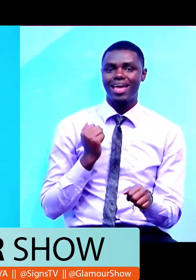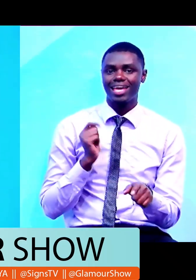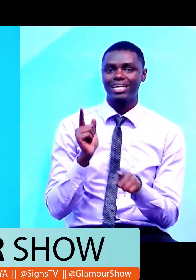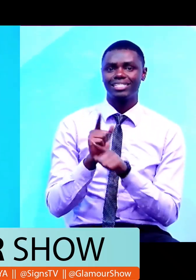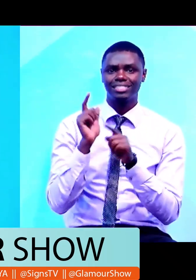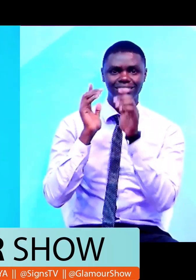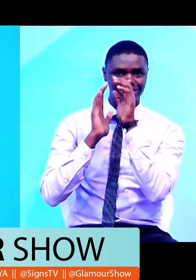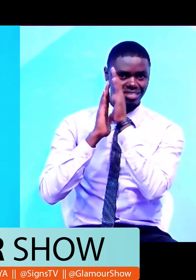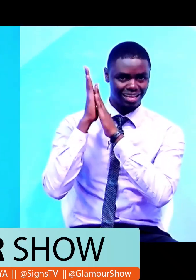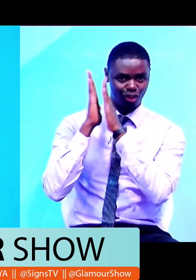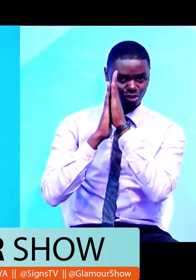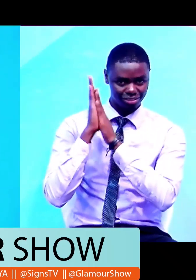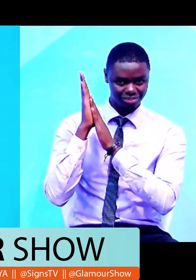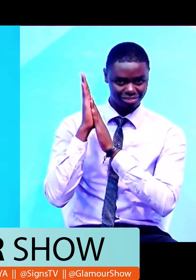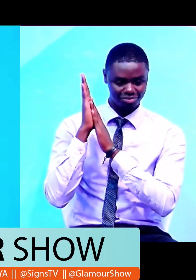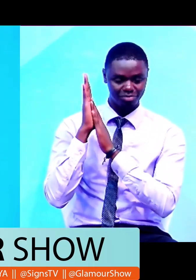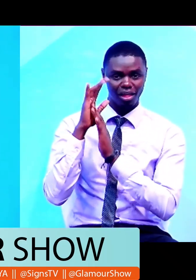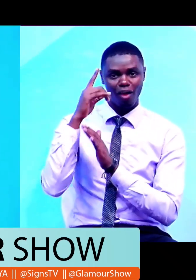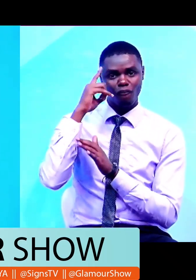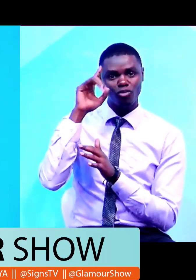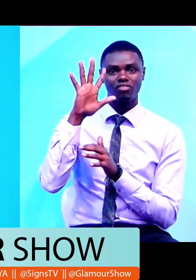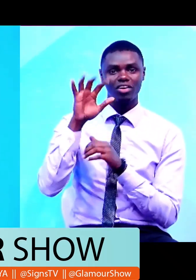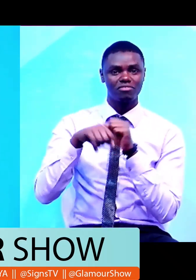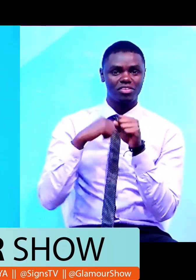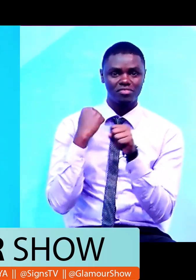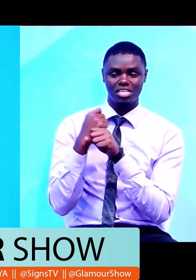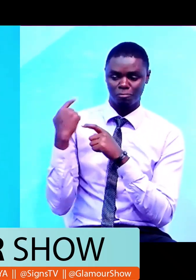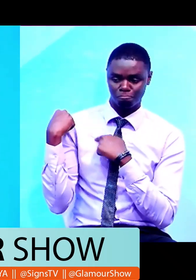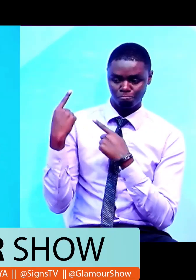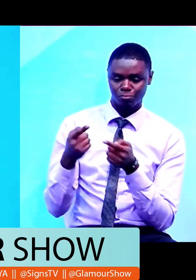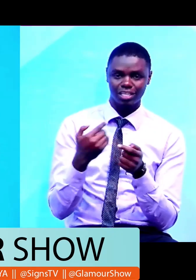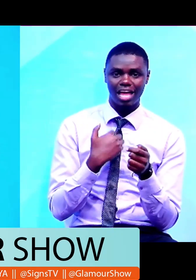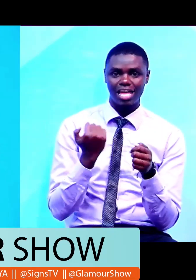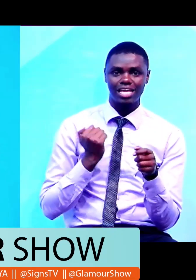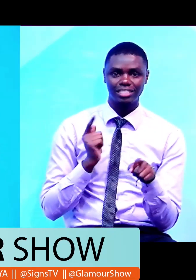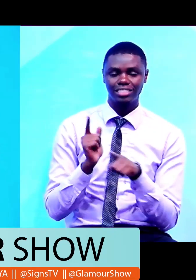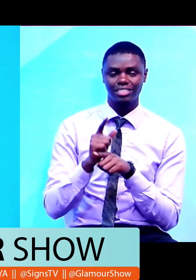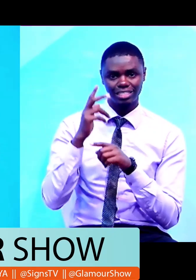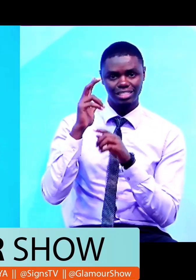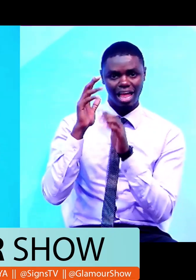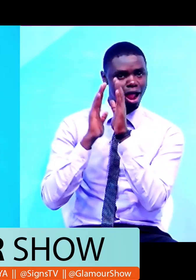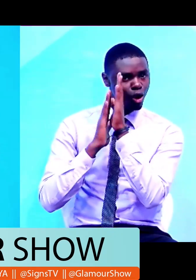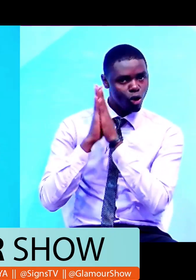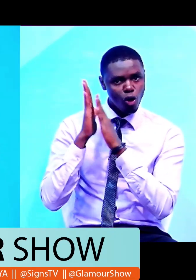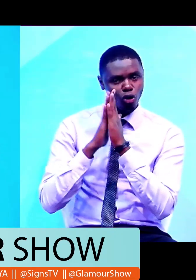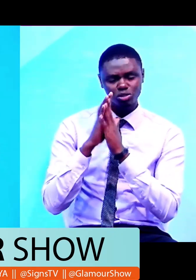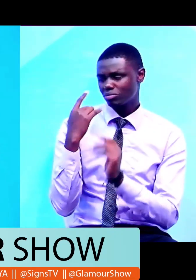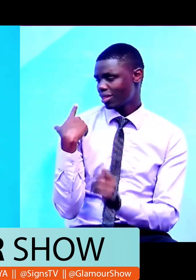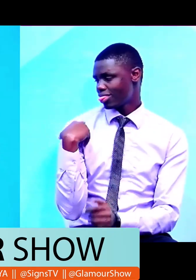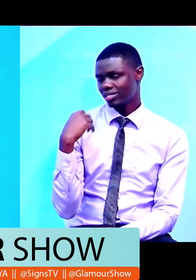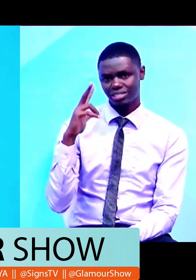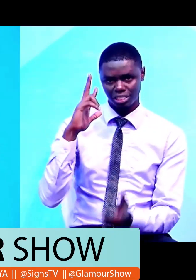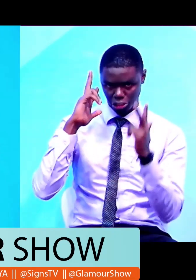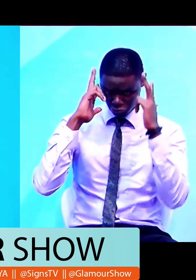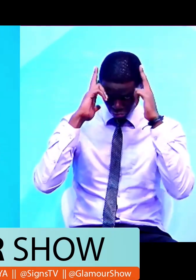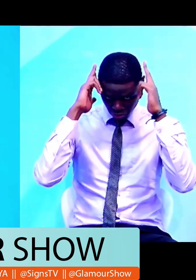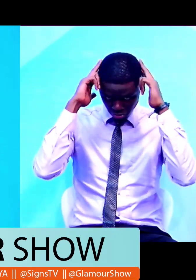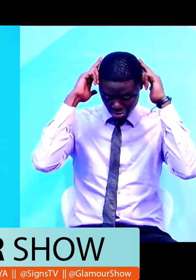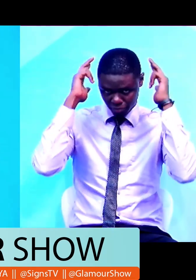on. For the past 5 years, I had sister locks, so I had them shaved quite recently.